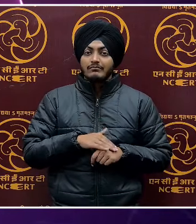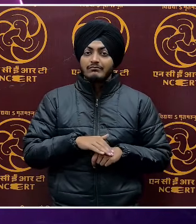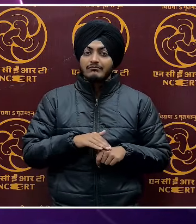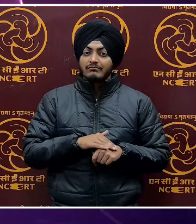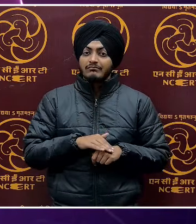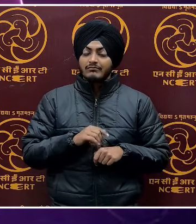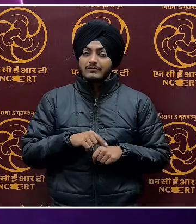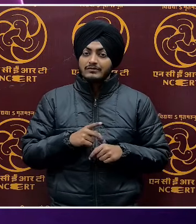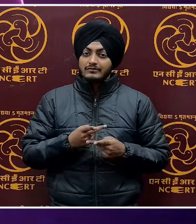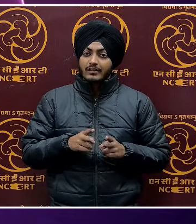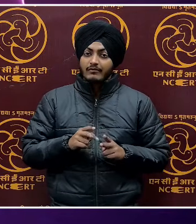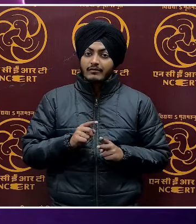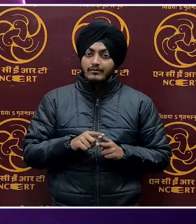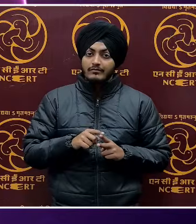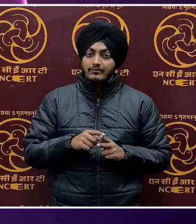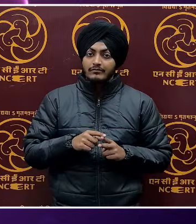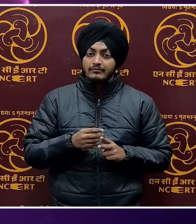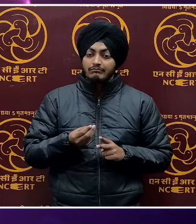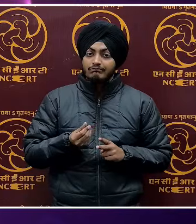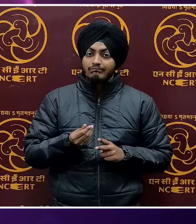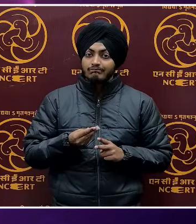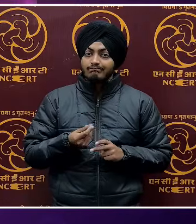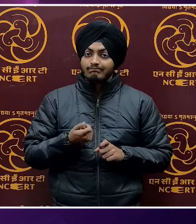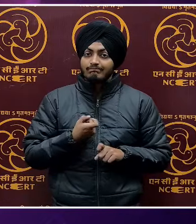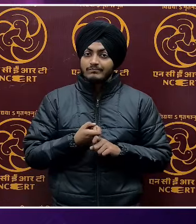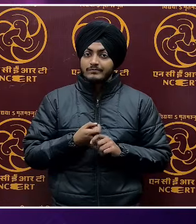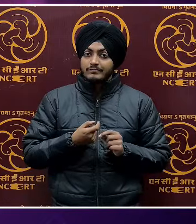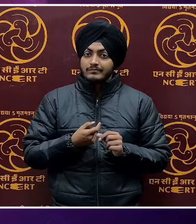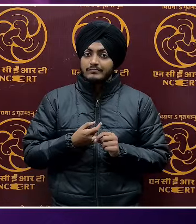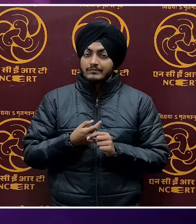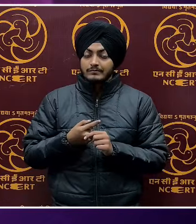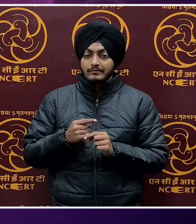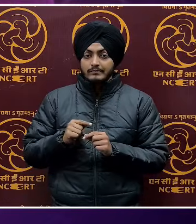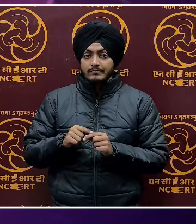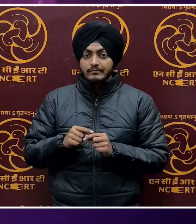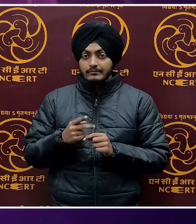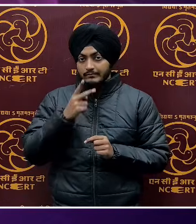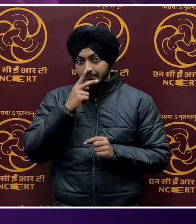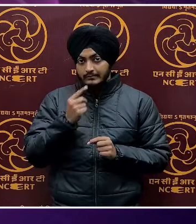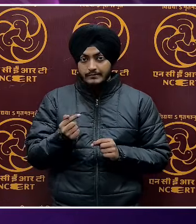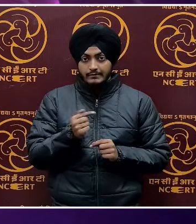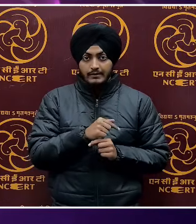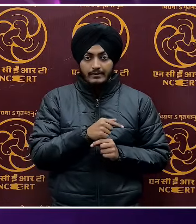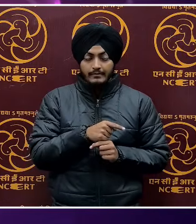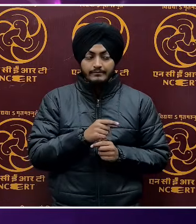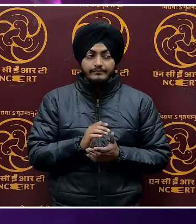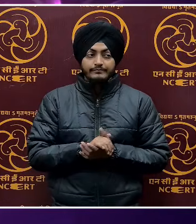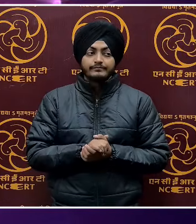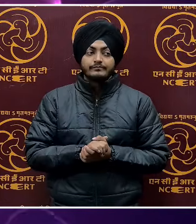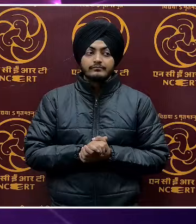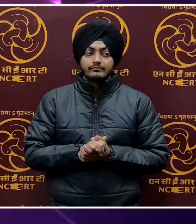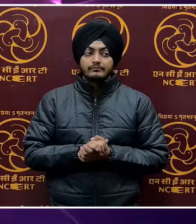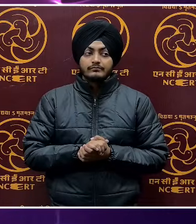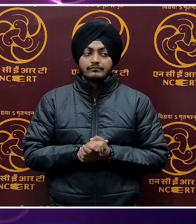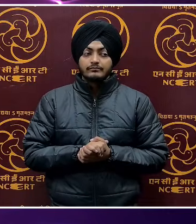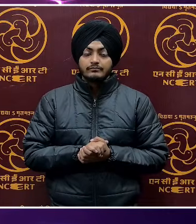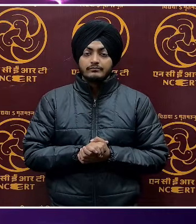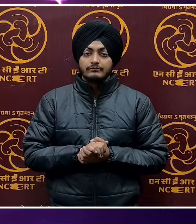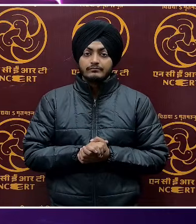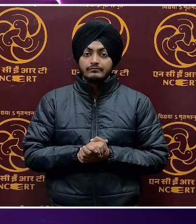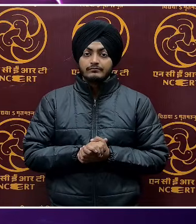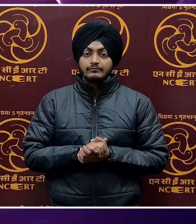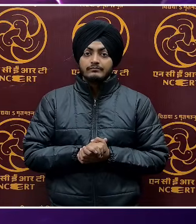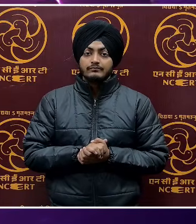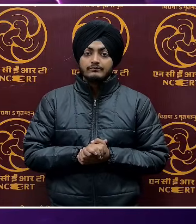drop form? No, it's granular in nature, so it will go towards the grain section. Yes, it will go towards the grain